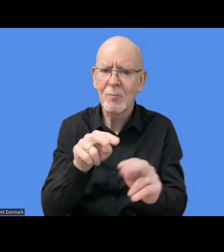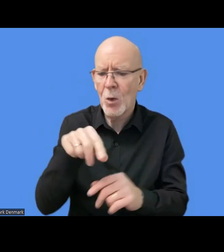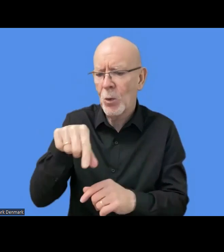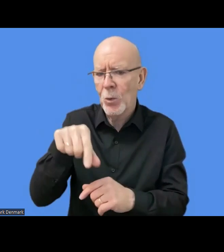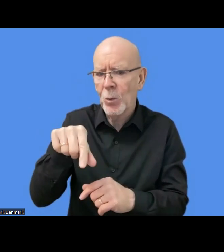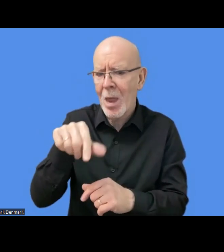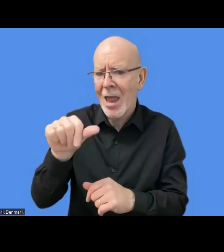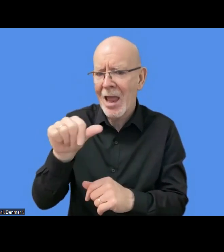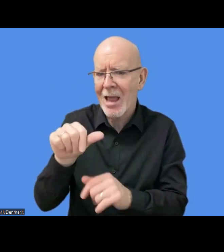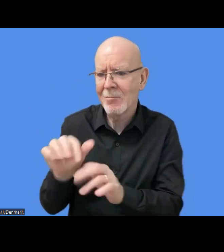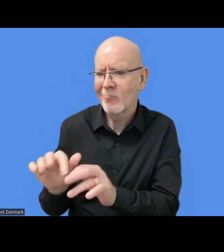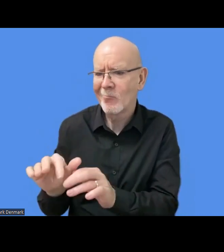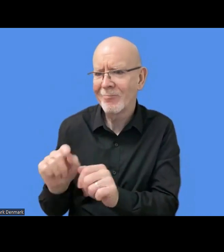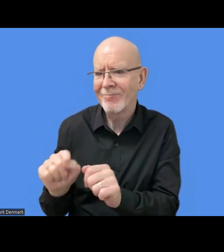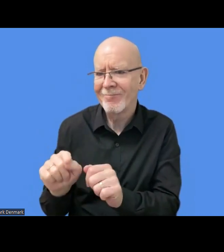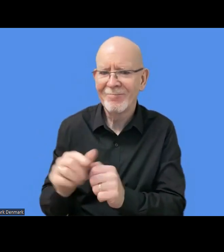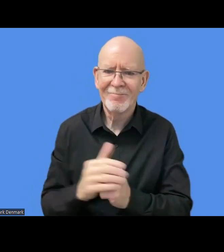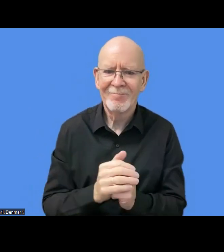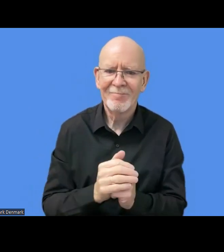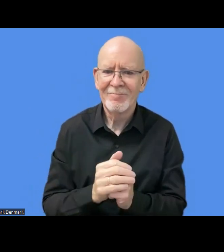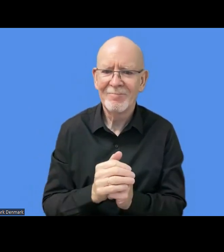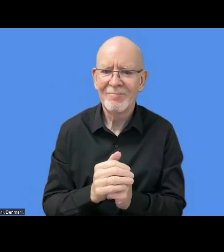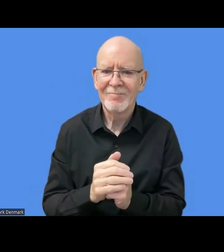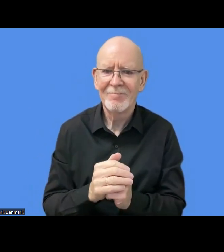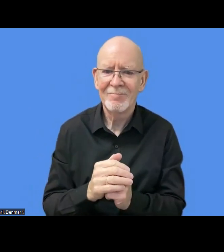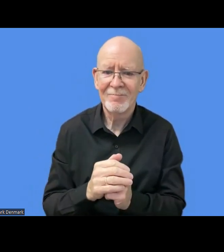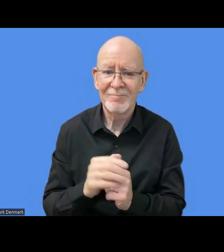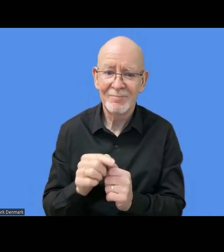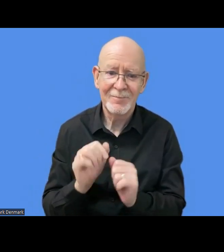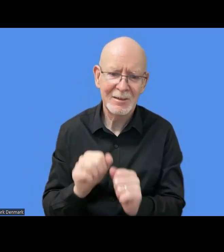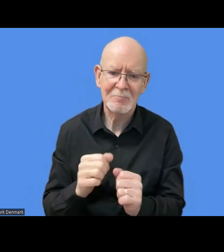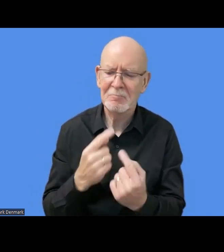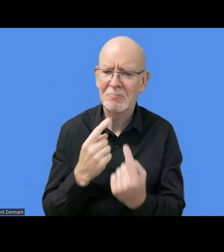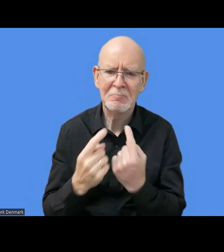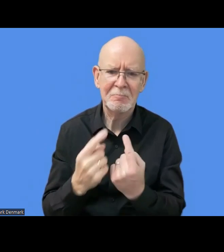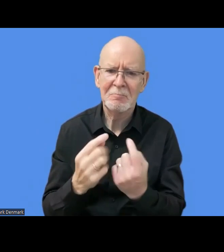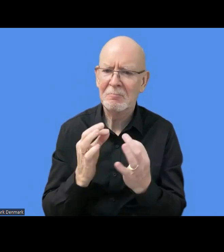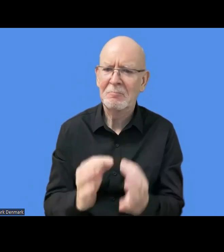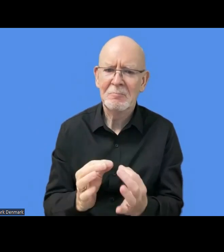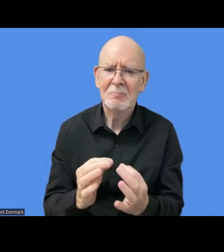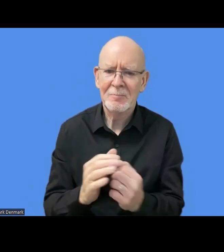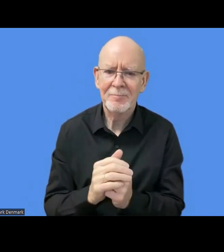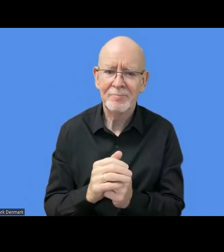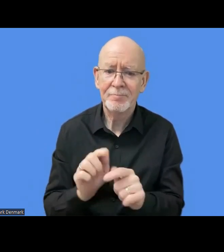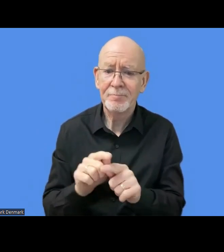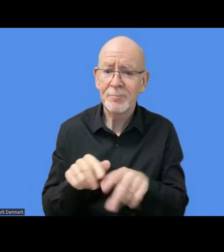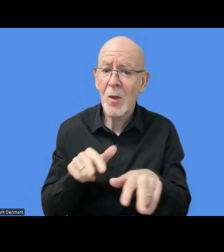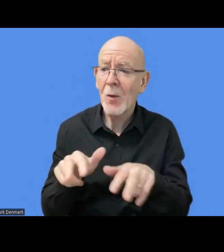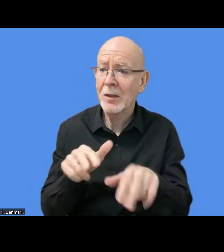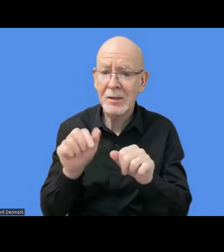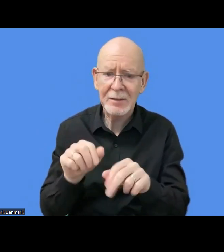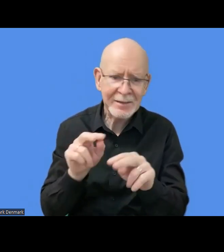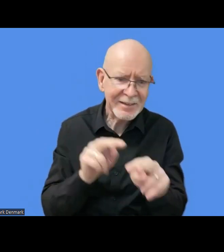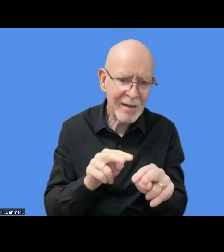to see, to identify the questions rather than going through all the chat log. And the speakers will also be able